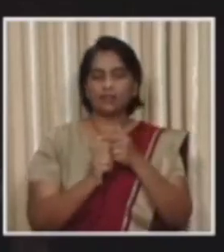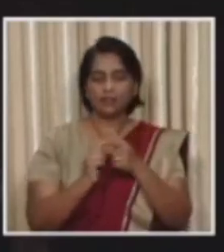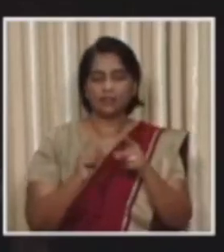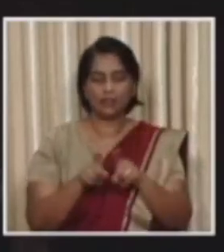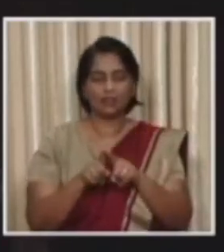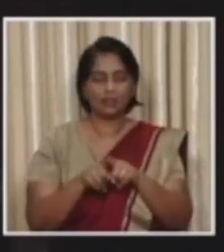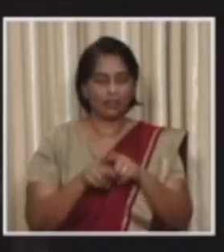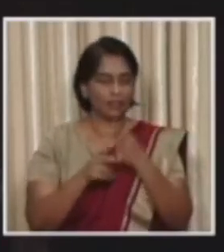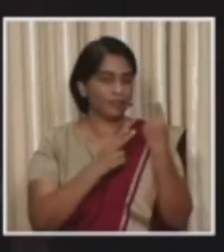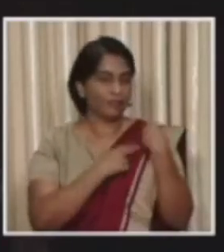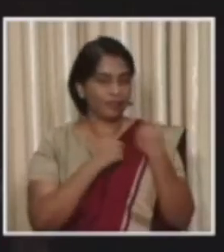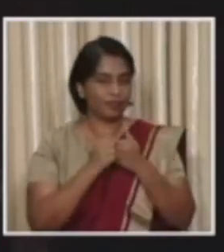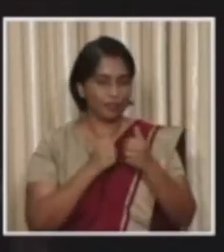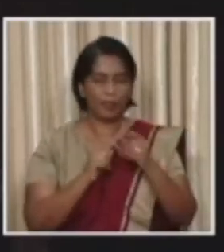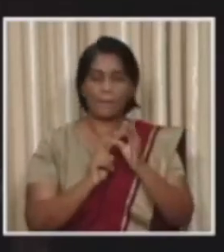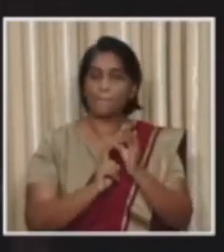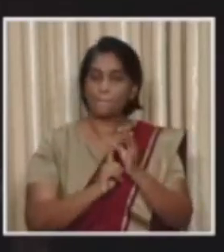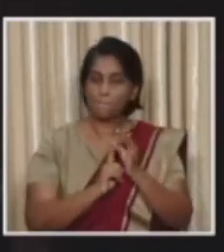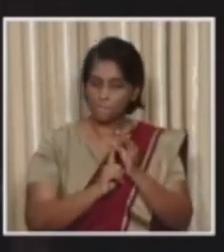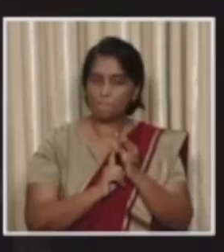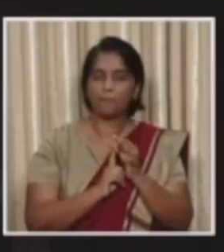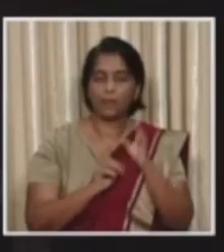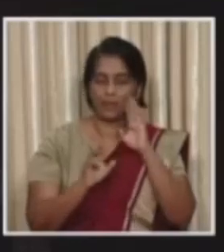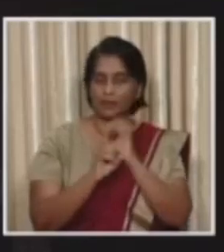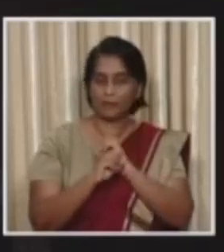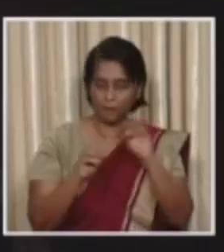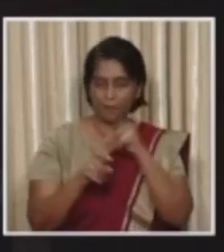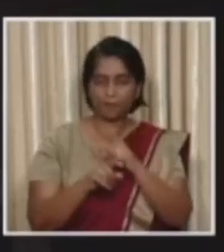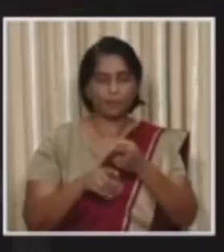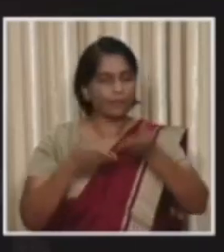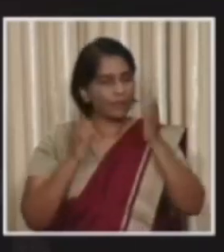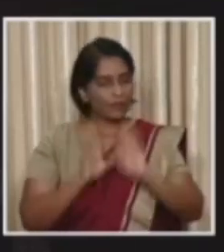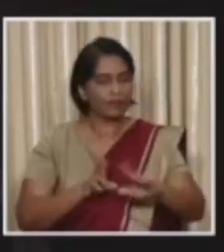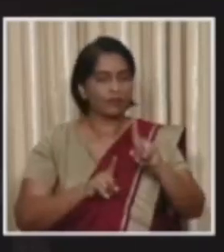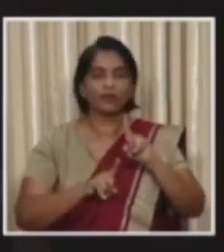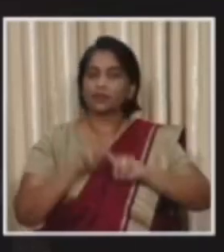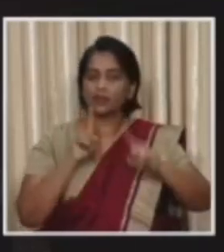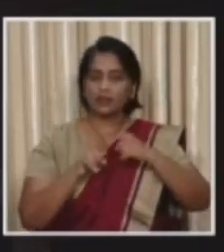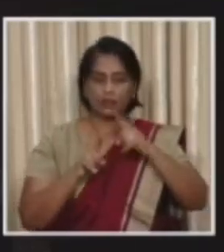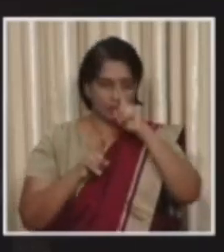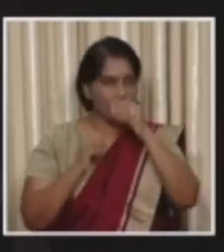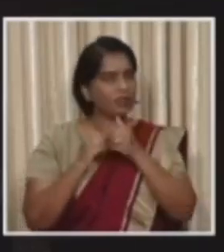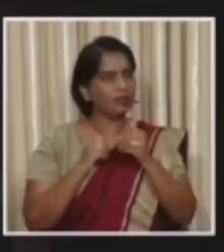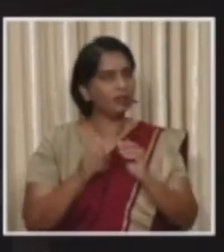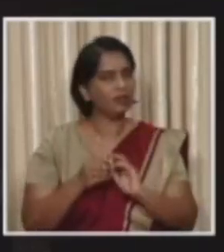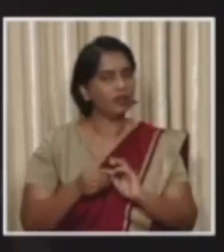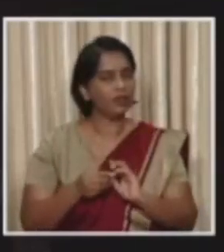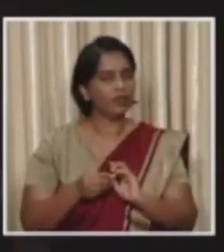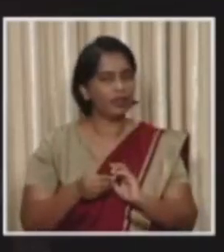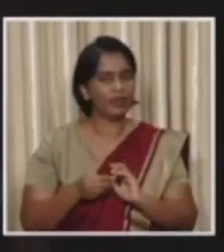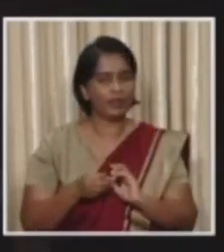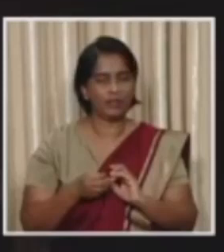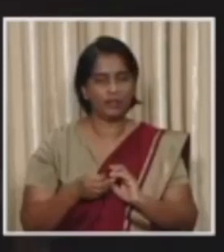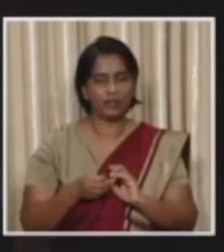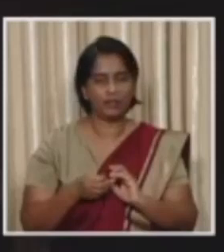the last week of his term in office, he was not informed the grave